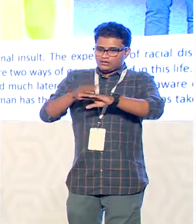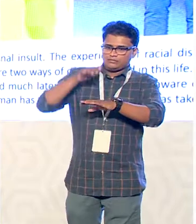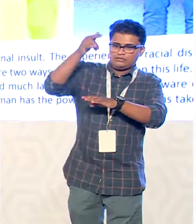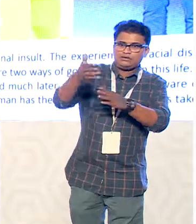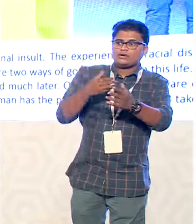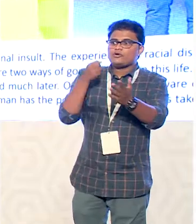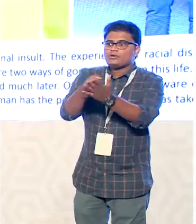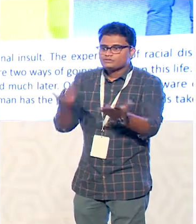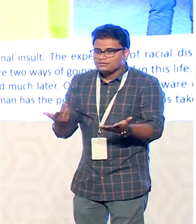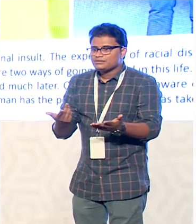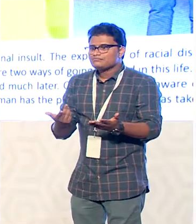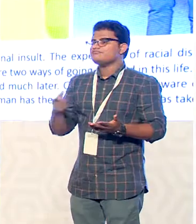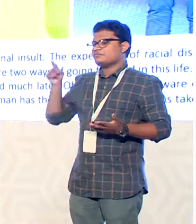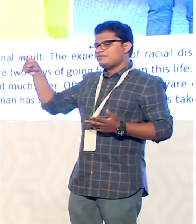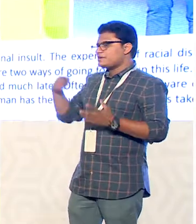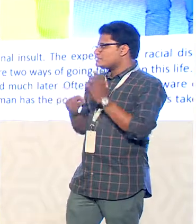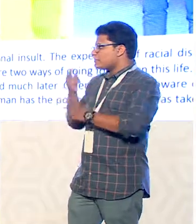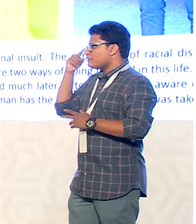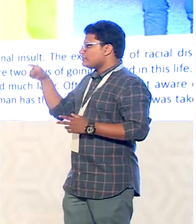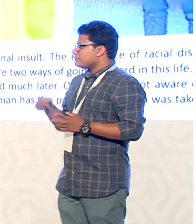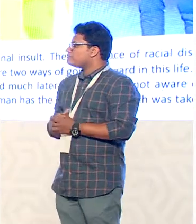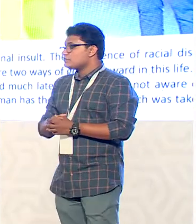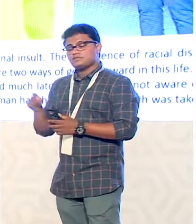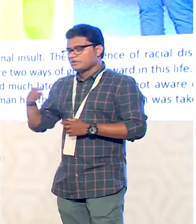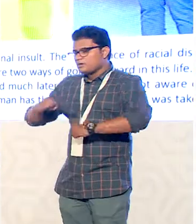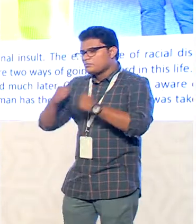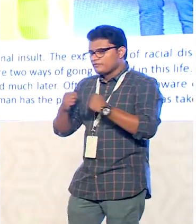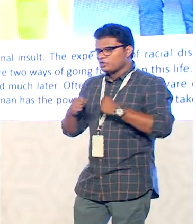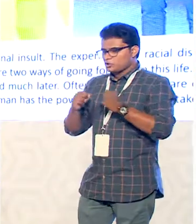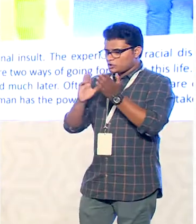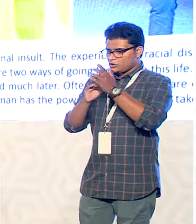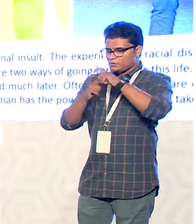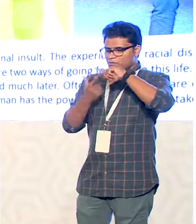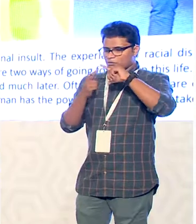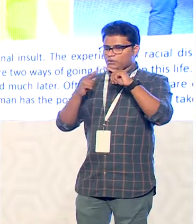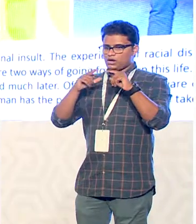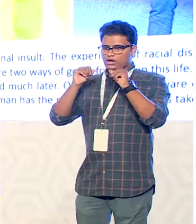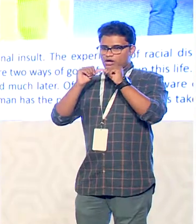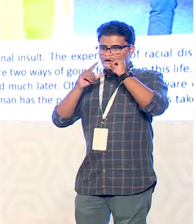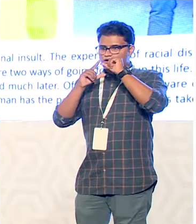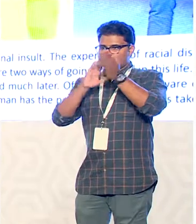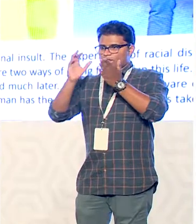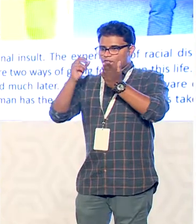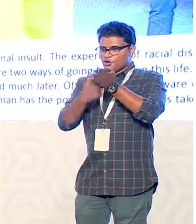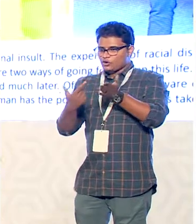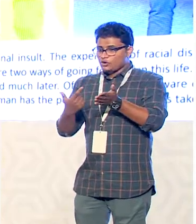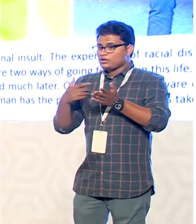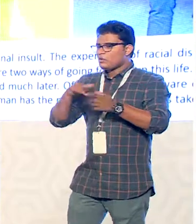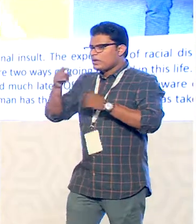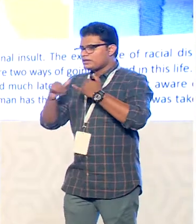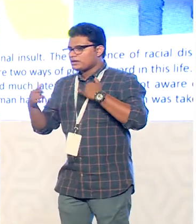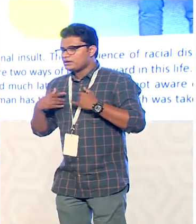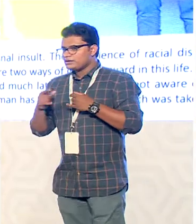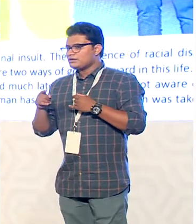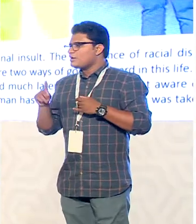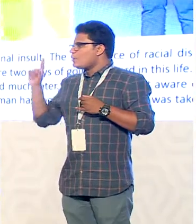of this story. And I think it's a very powerful metaphor. And I'll close by leaving you with a line from a very favorite bhajan